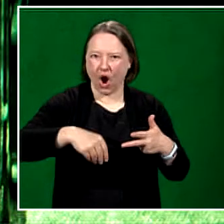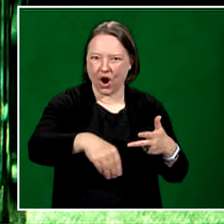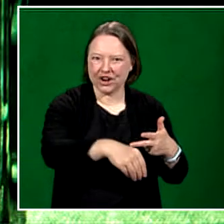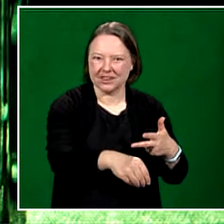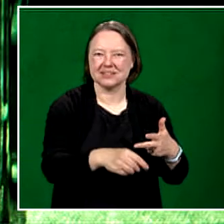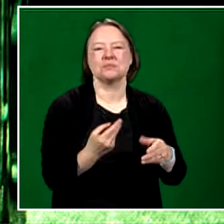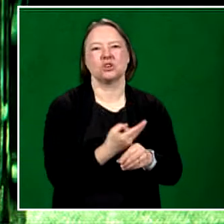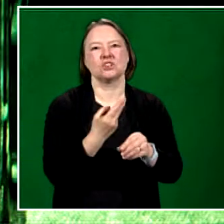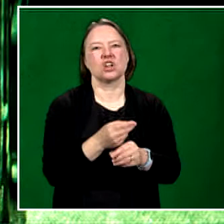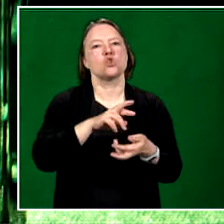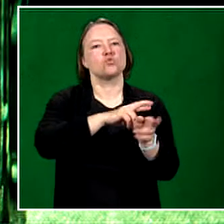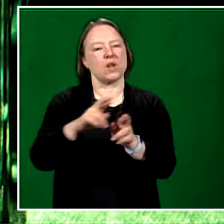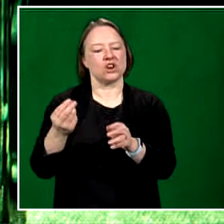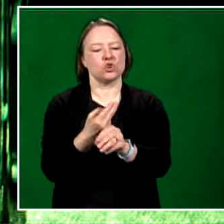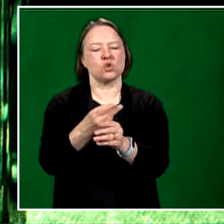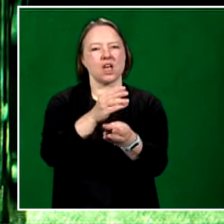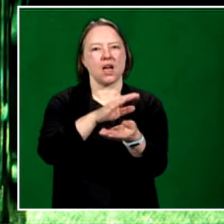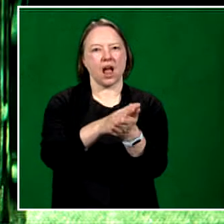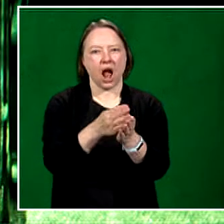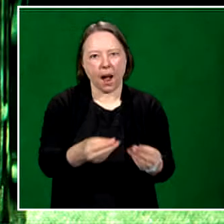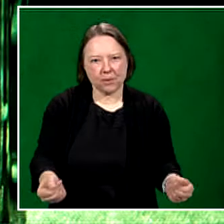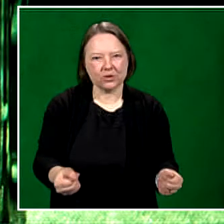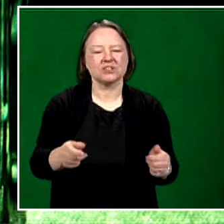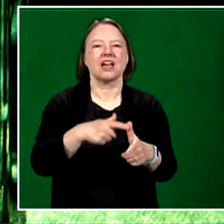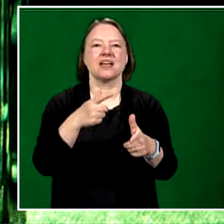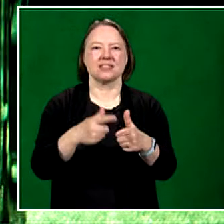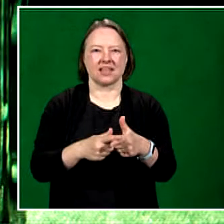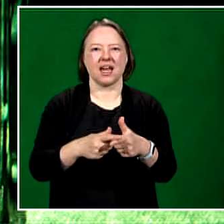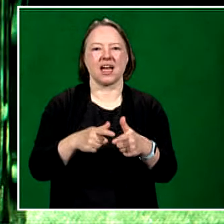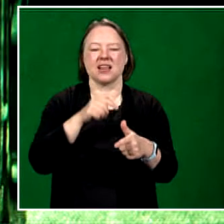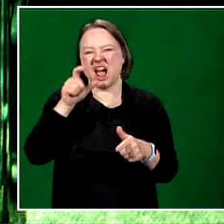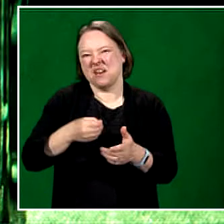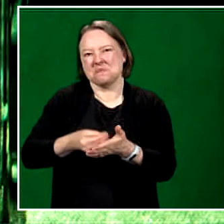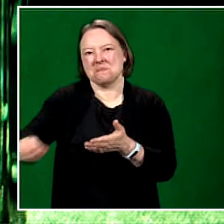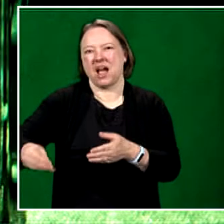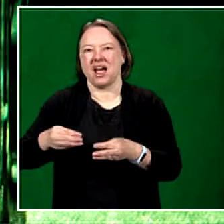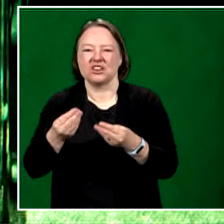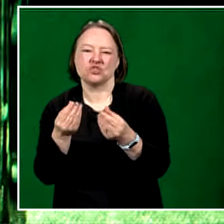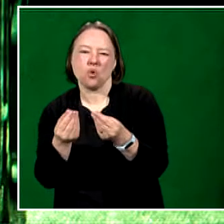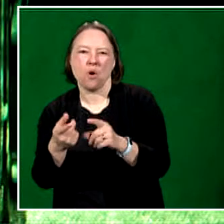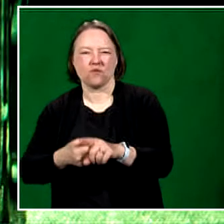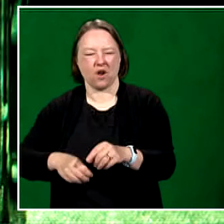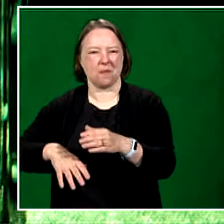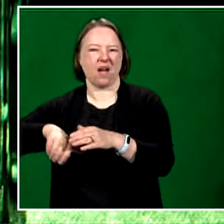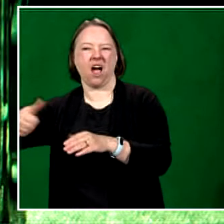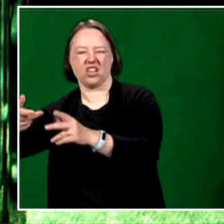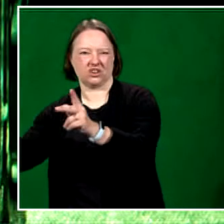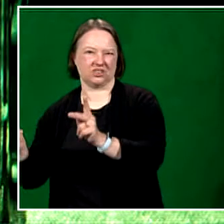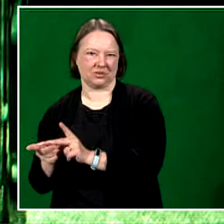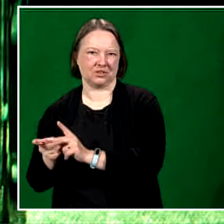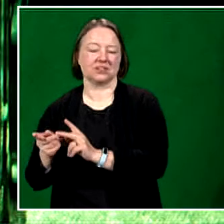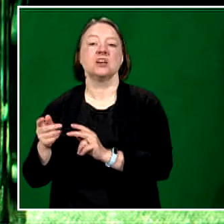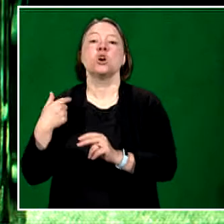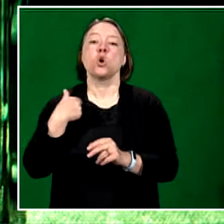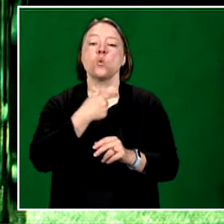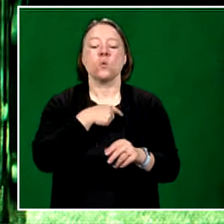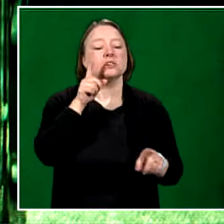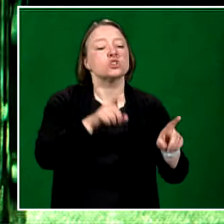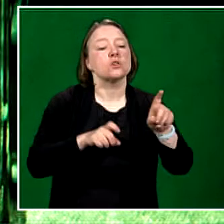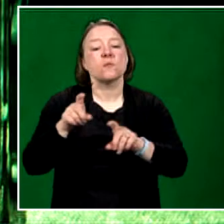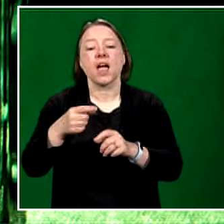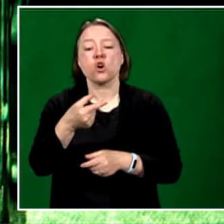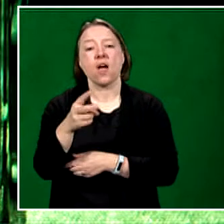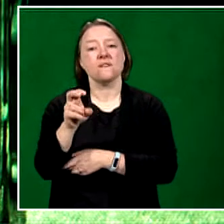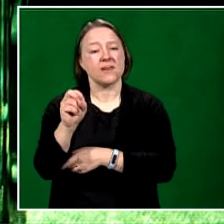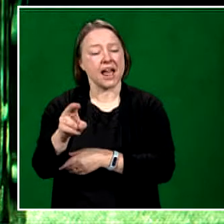ready-to-use compost, thus reducing the cost of purchasing soil from an outside source. Now, we surveyed Grand Valley students to see